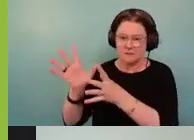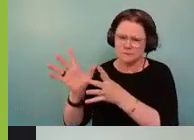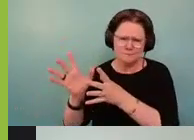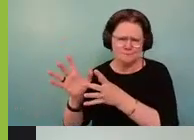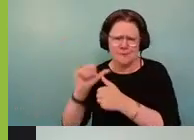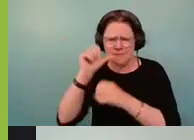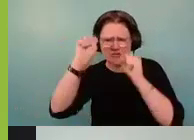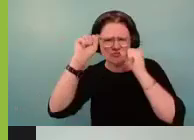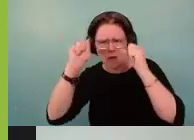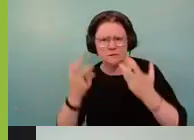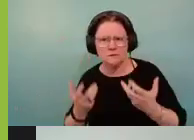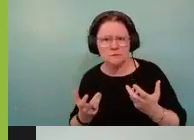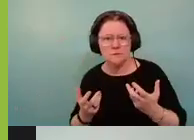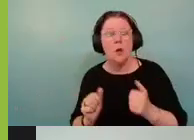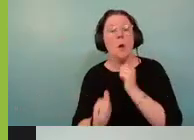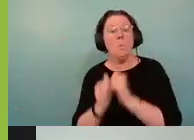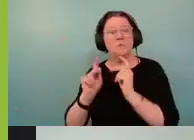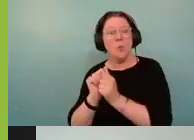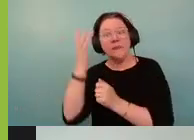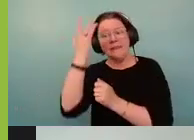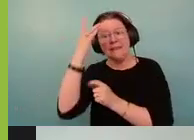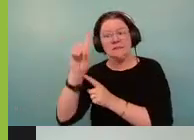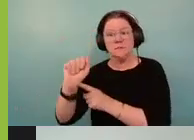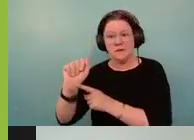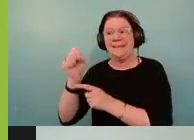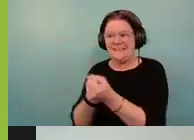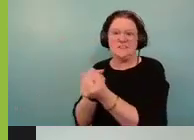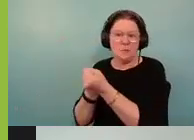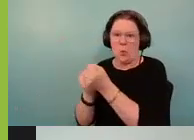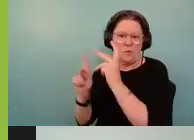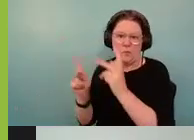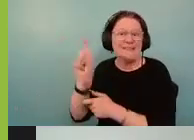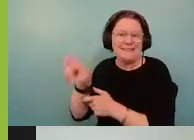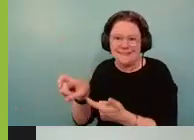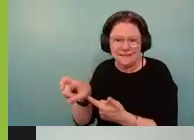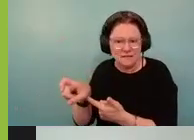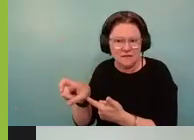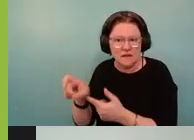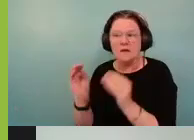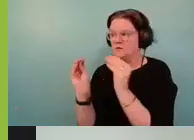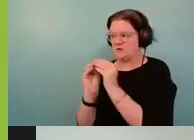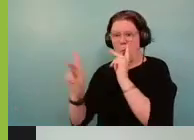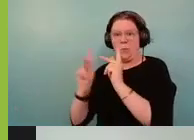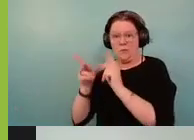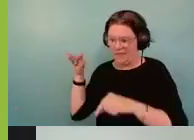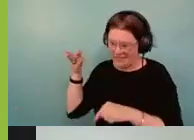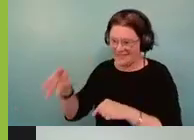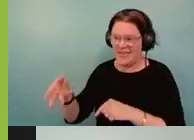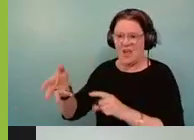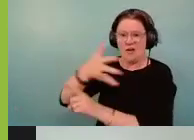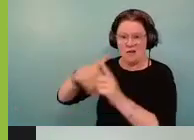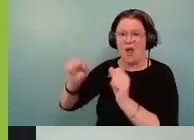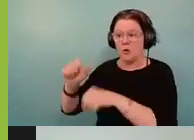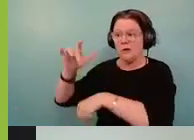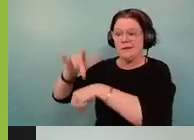people with intellectual disabilities need many supports in their life. So the more people who have access to their personal body